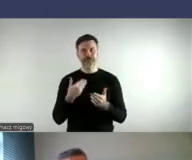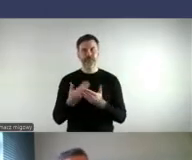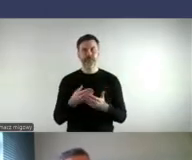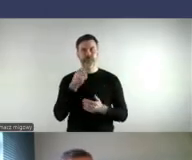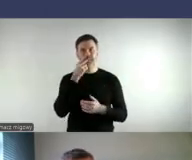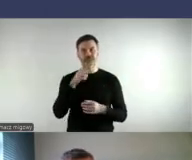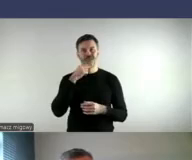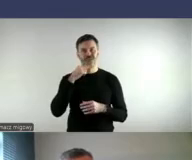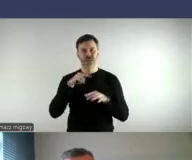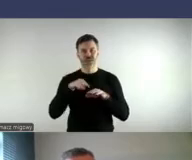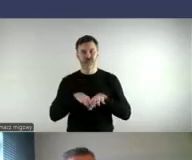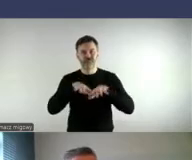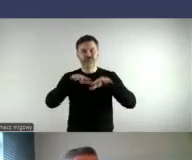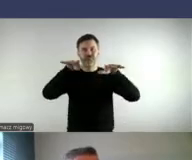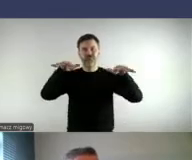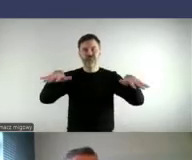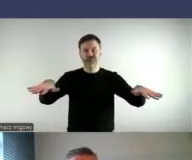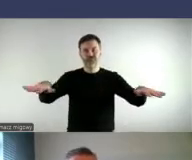city of Hønefoss.